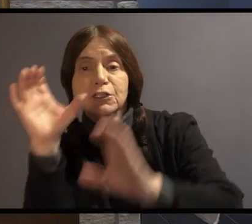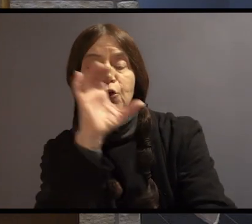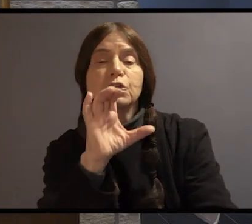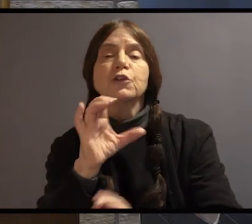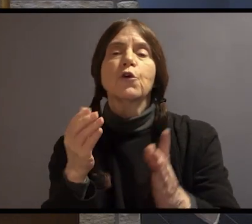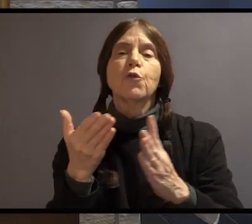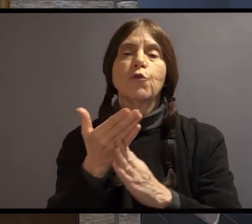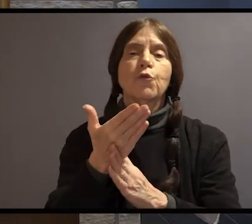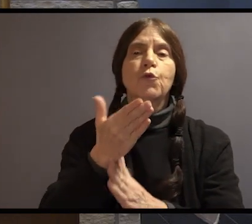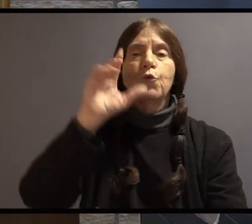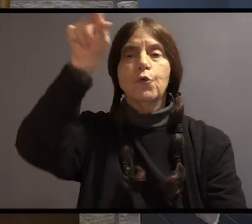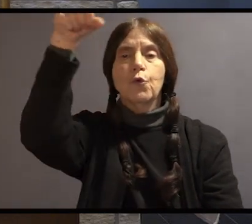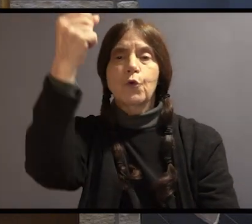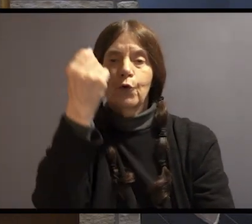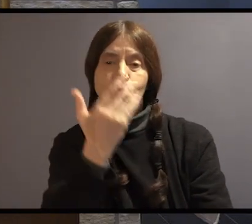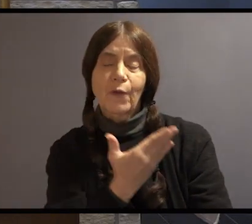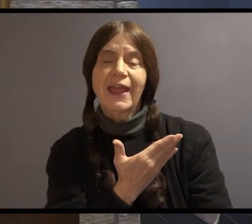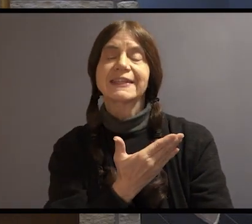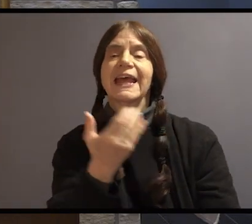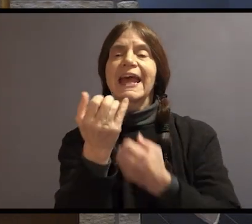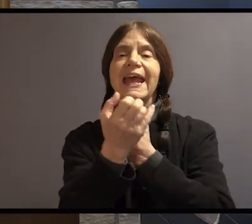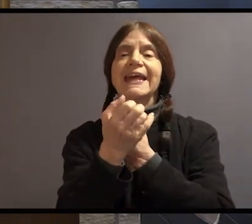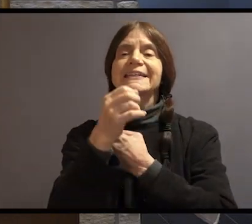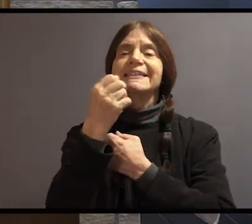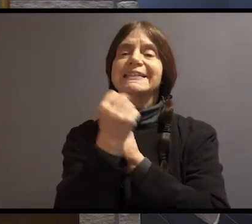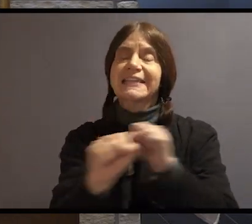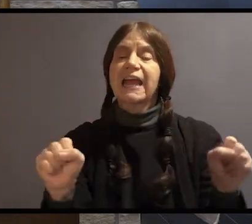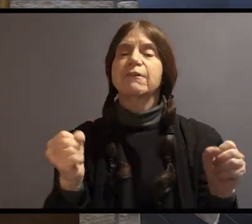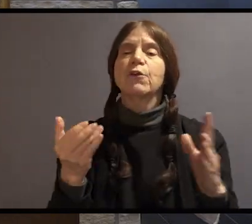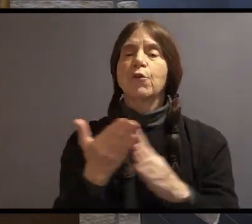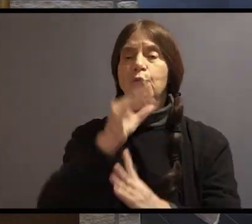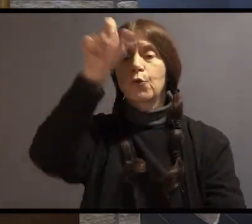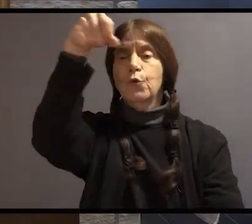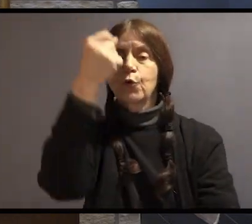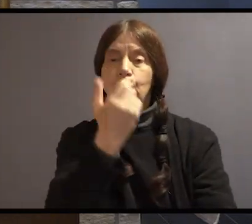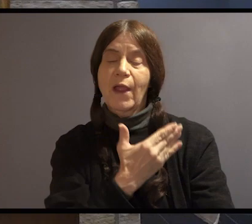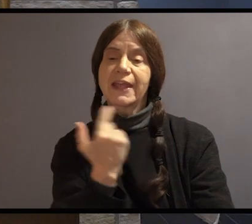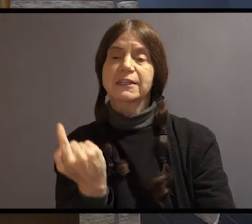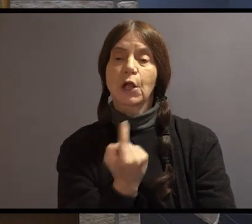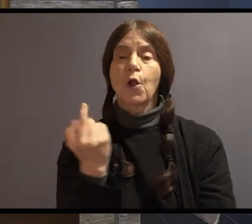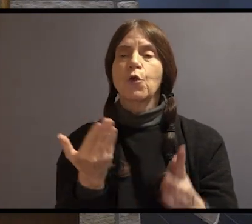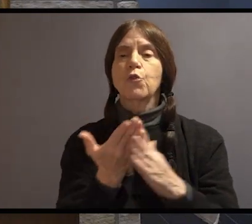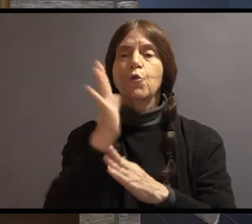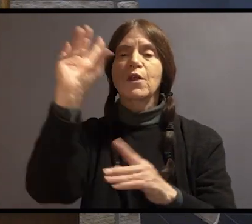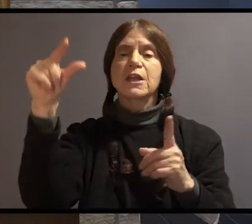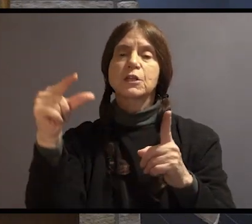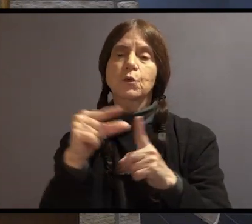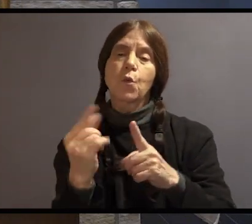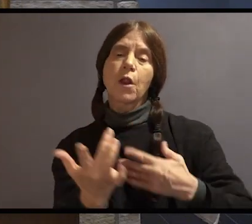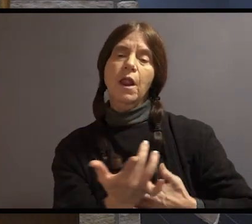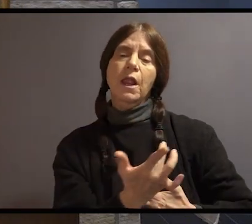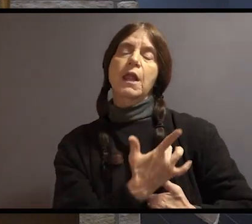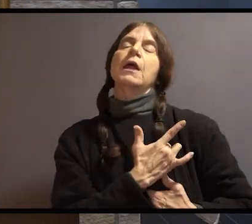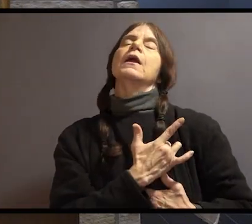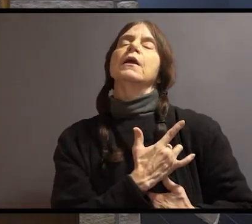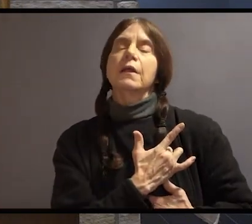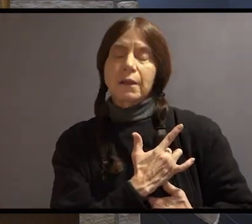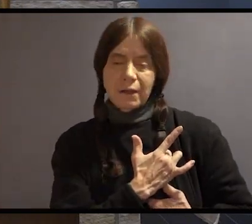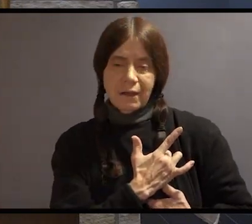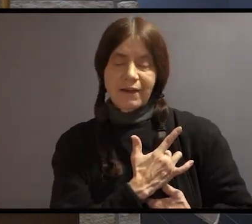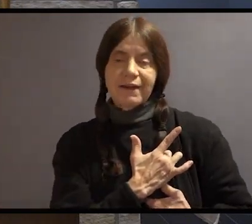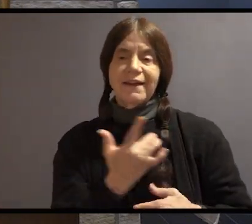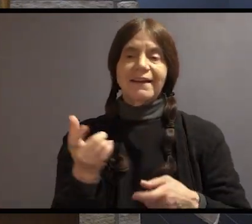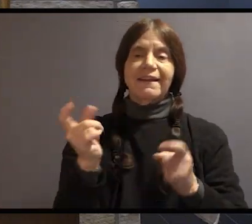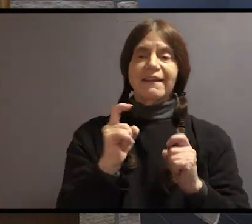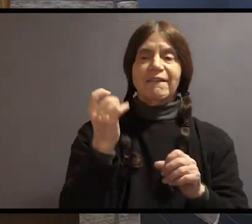grace. He saved us by grace alone. Using the means of His word, He made His grace known to us,